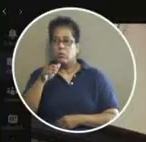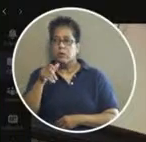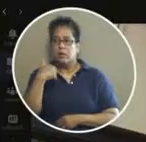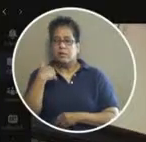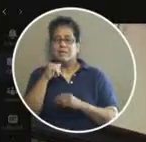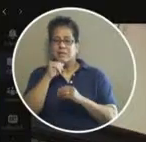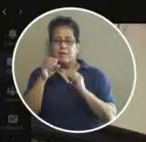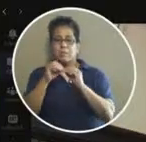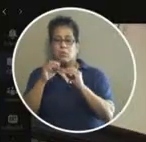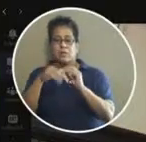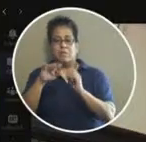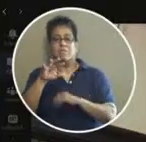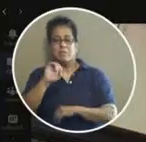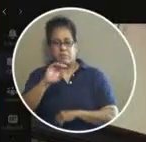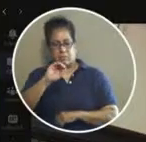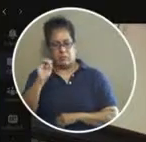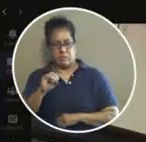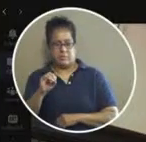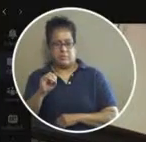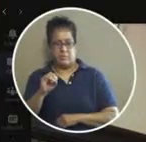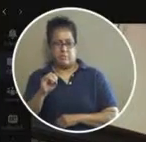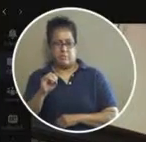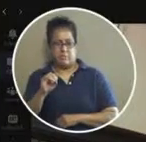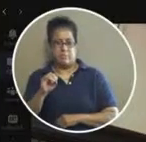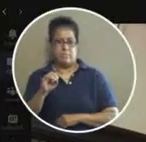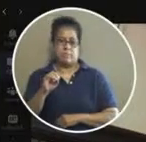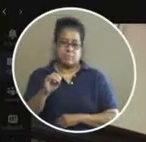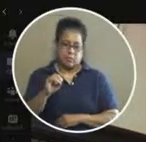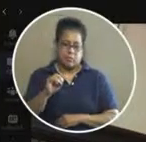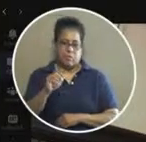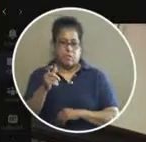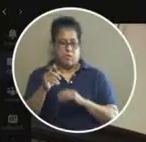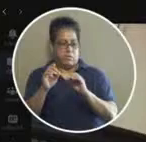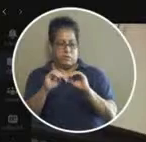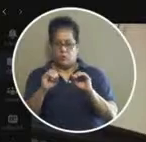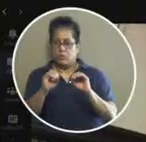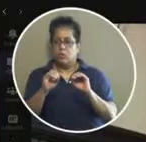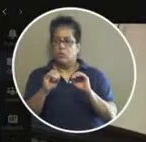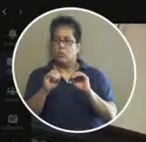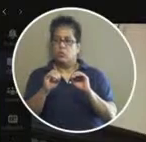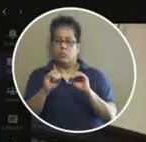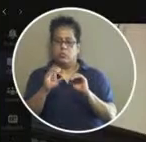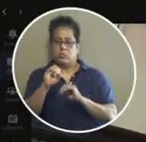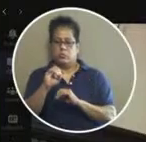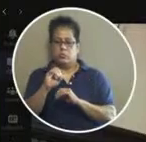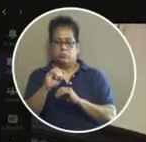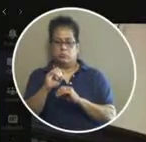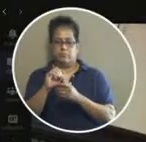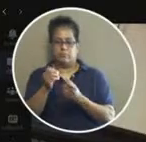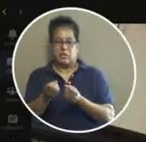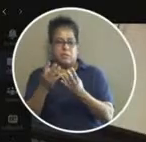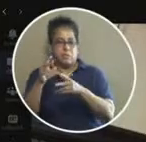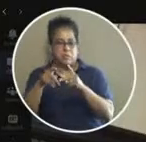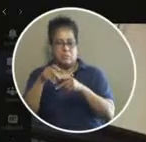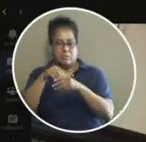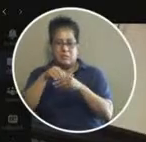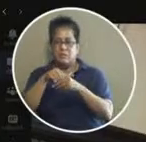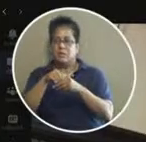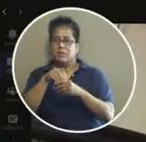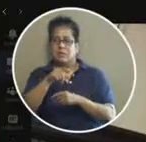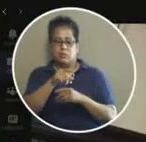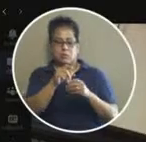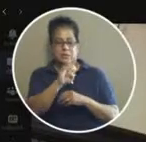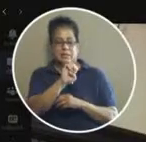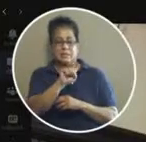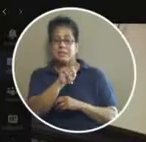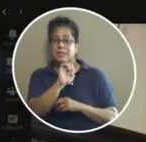at no more than 50%, and that there is no occupancy limitation for the essential businesses that